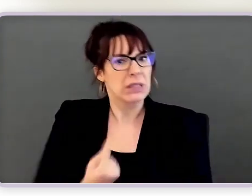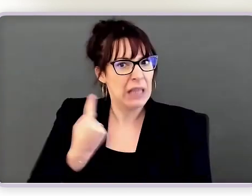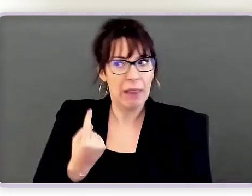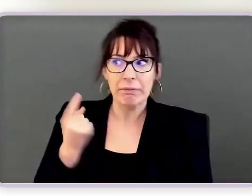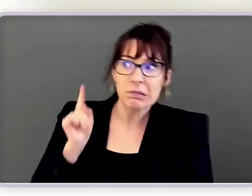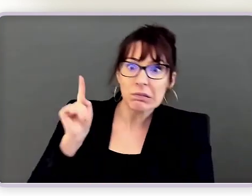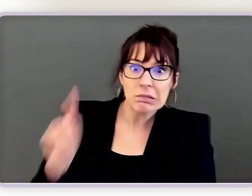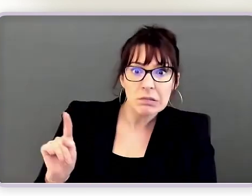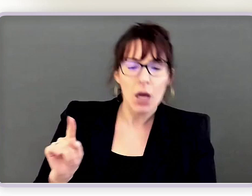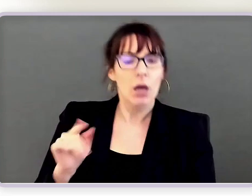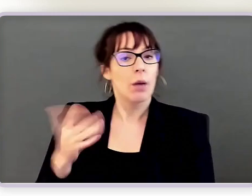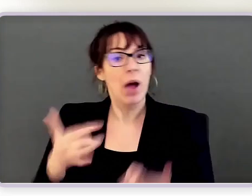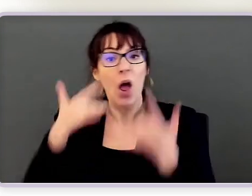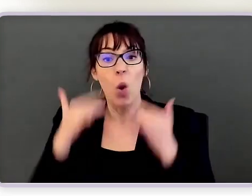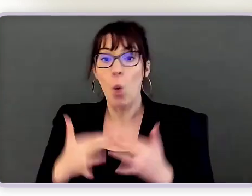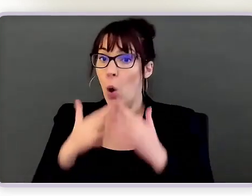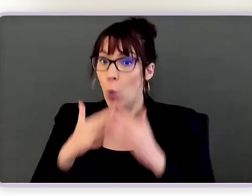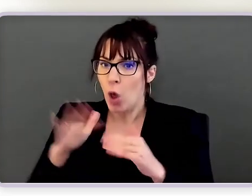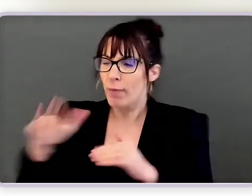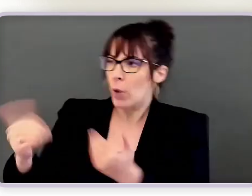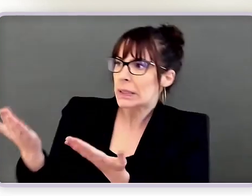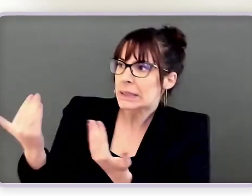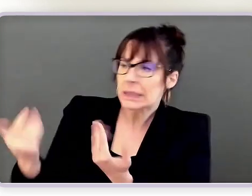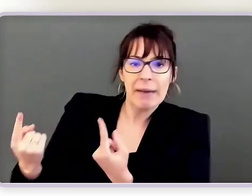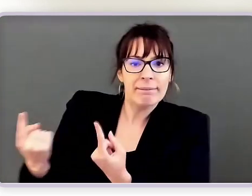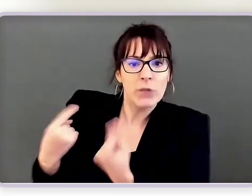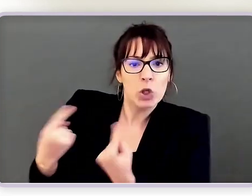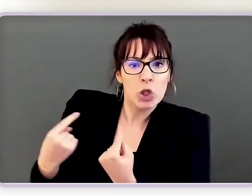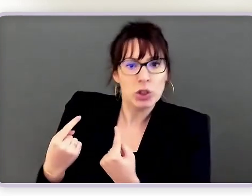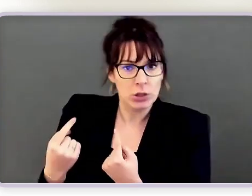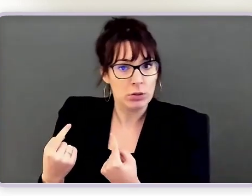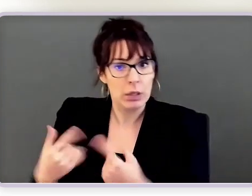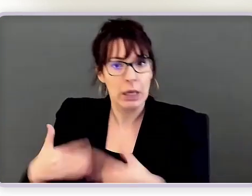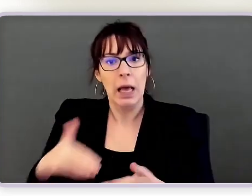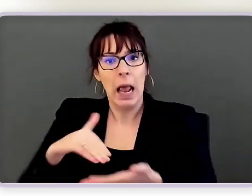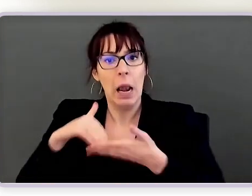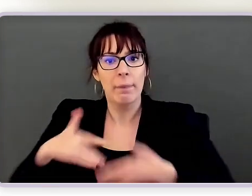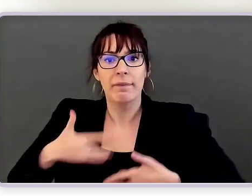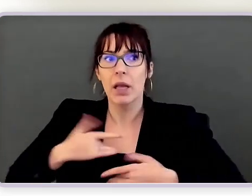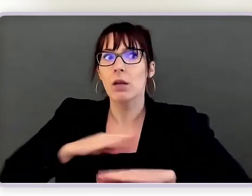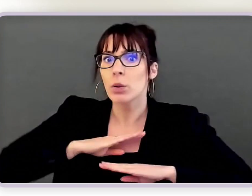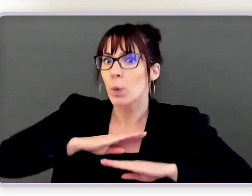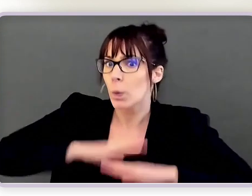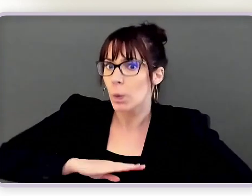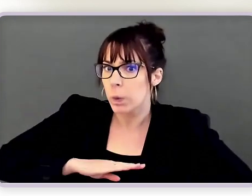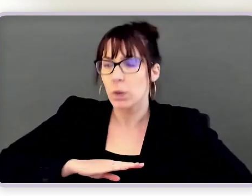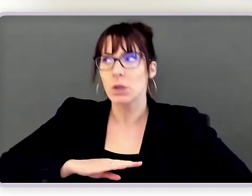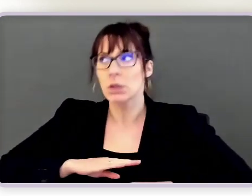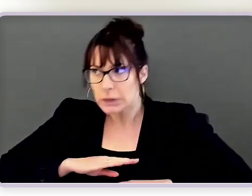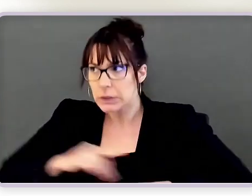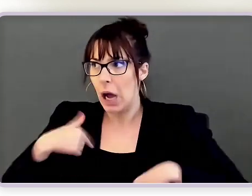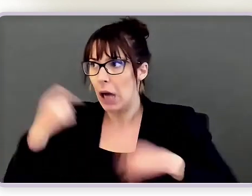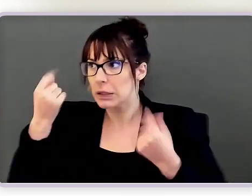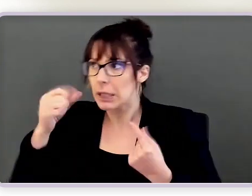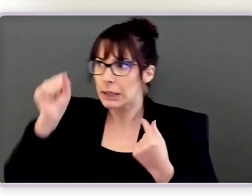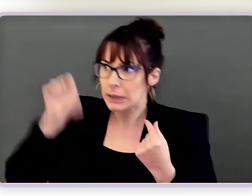advice to rest assured that yes, it is, or no, it's not discrimination, because